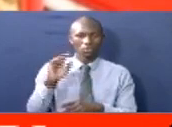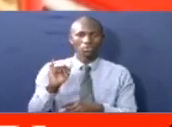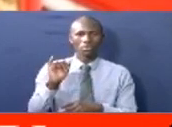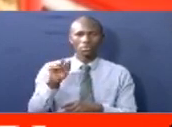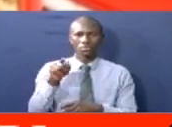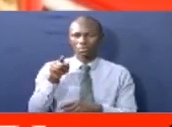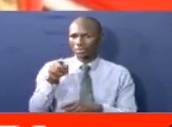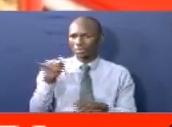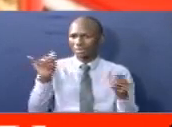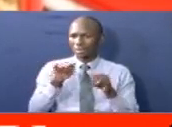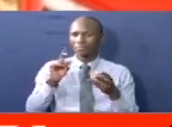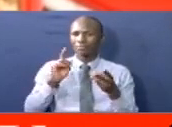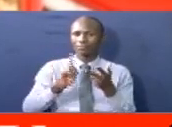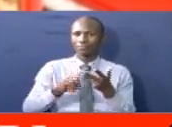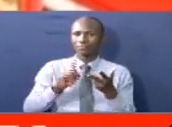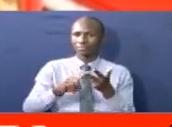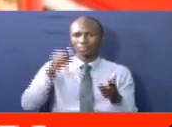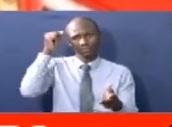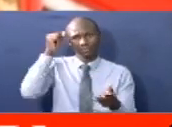We also remember